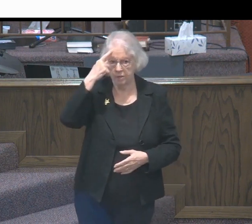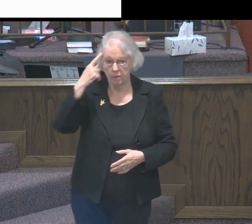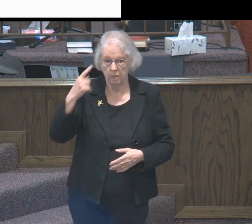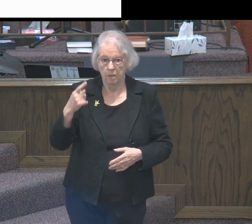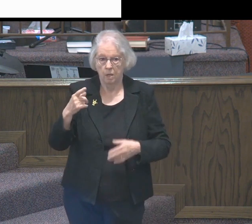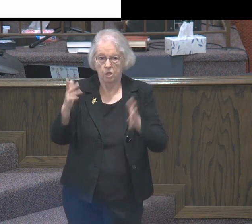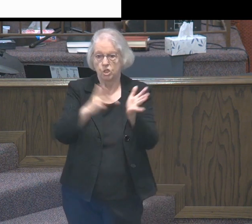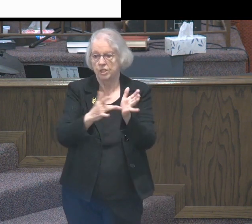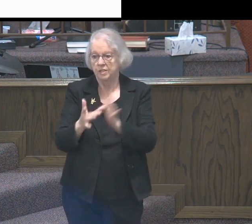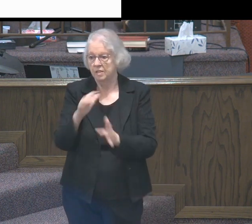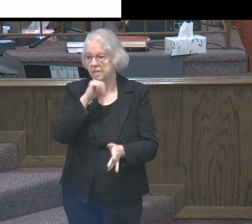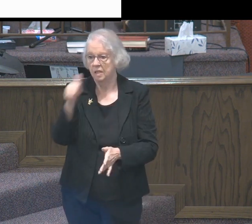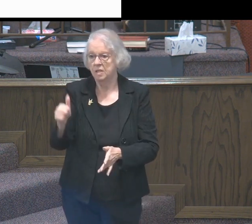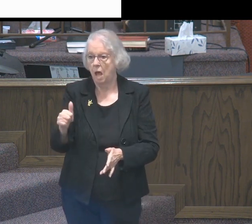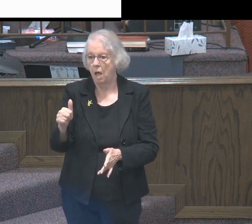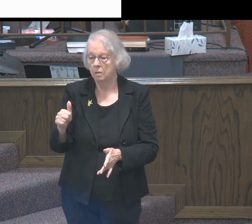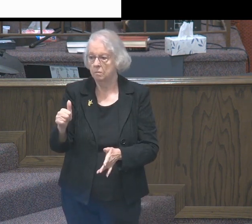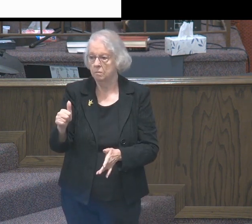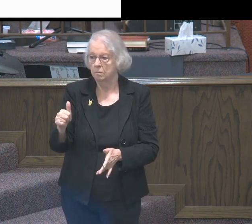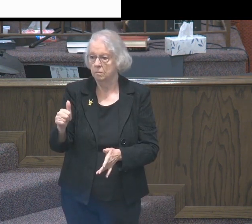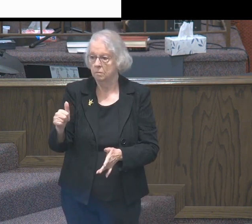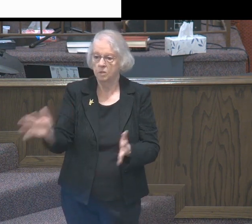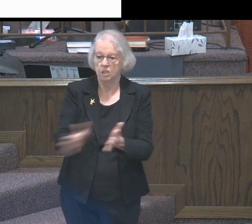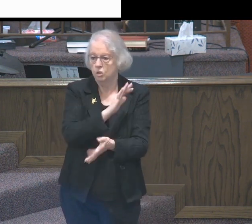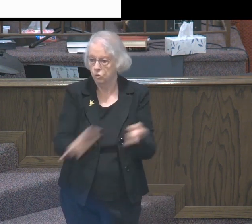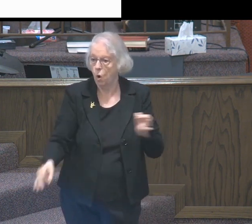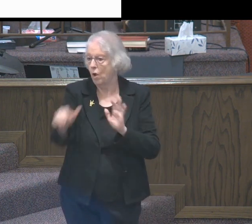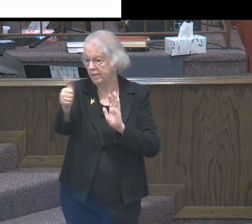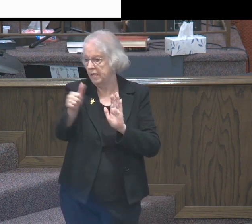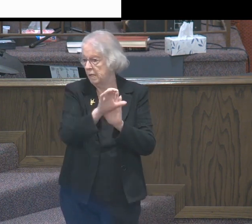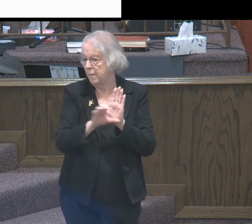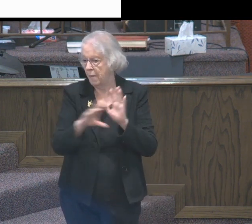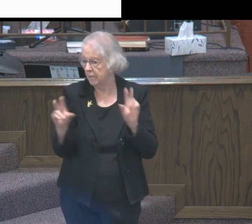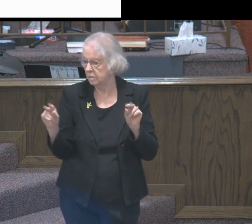for us are found in Exodus chapter 20, verses 1 through 17.